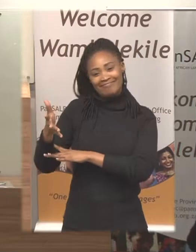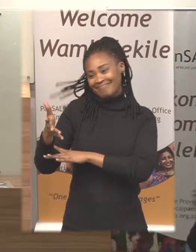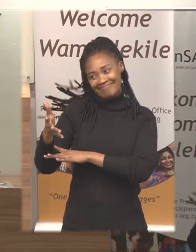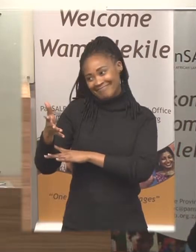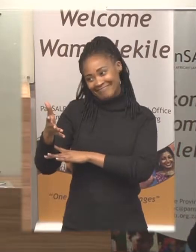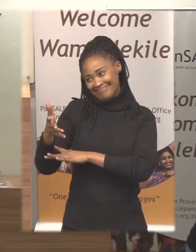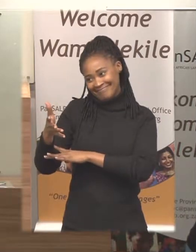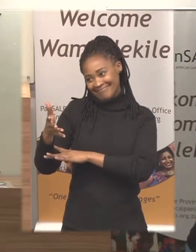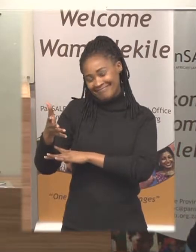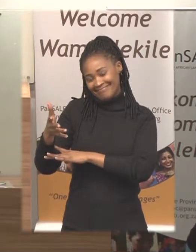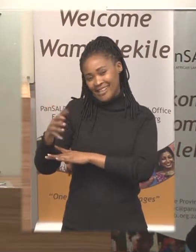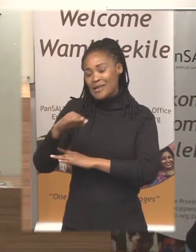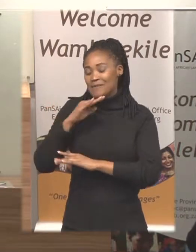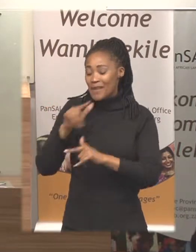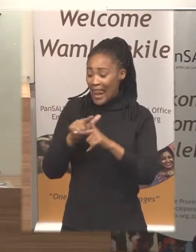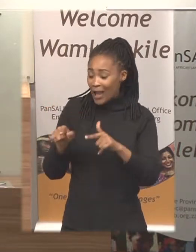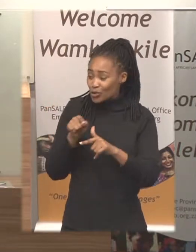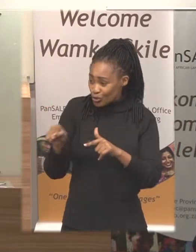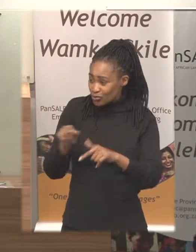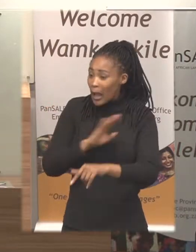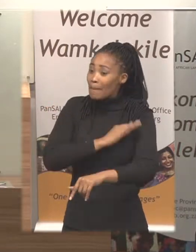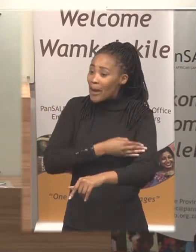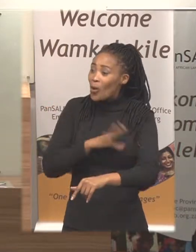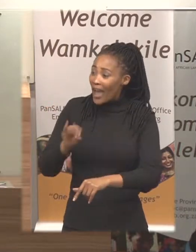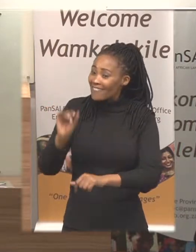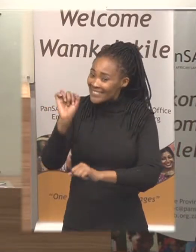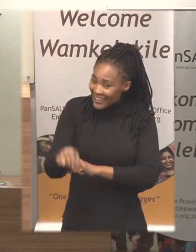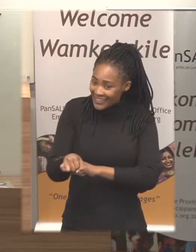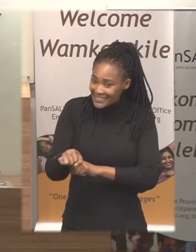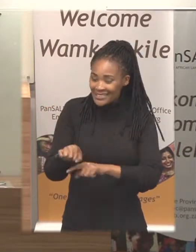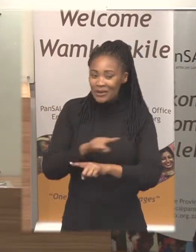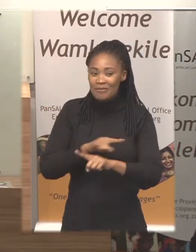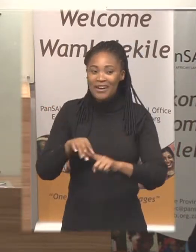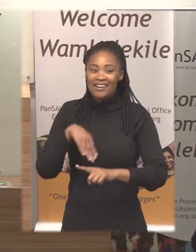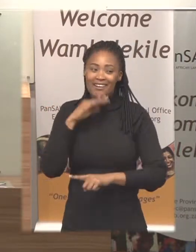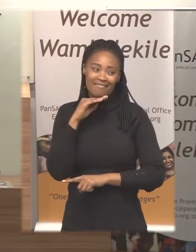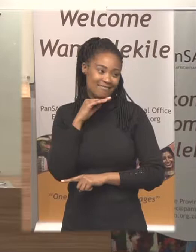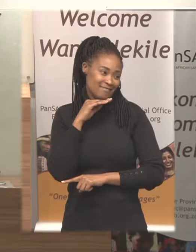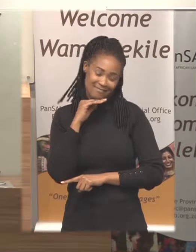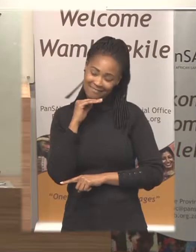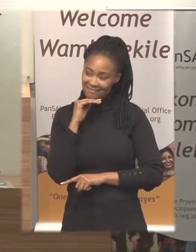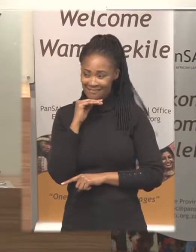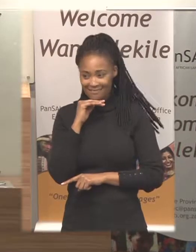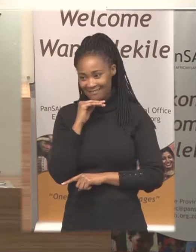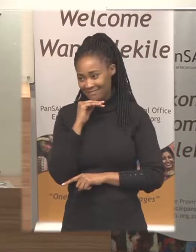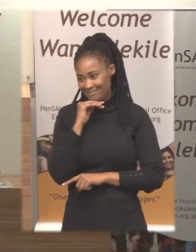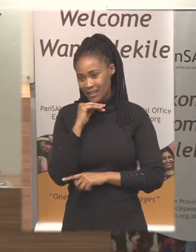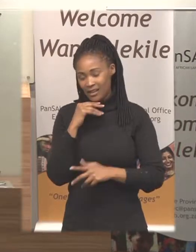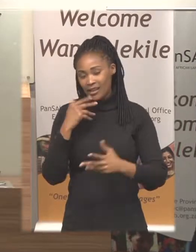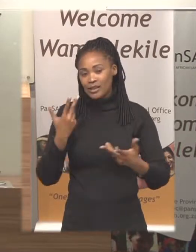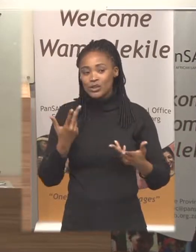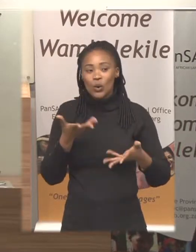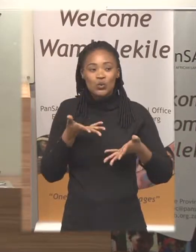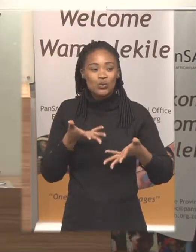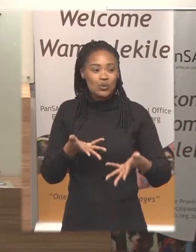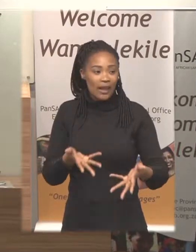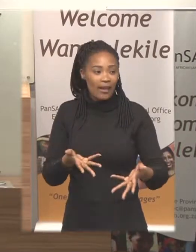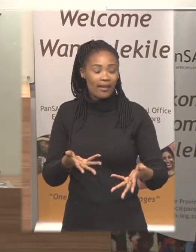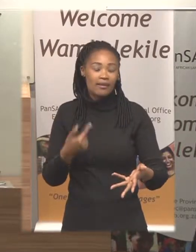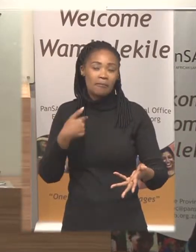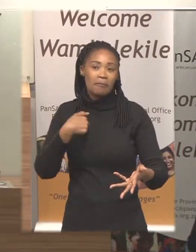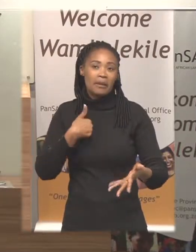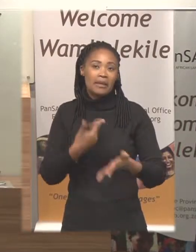that they need to have. And I'm going to argue today that